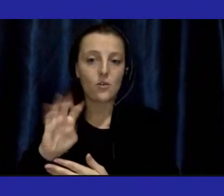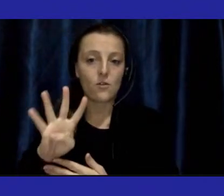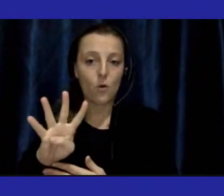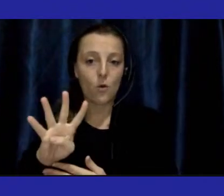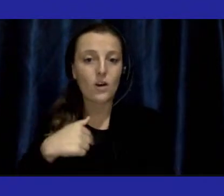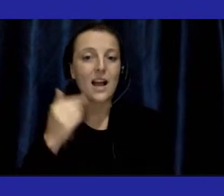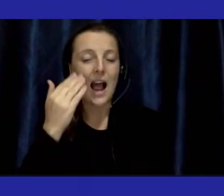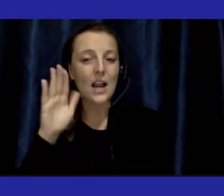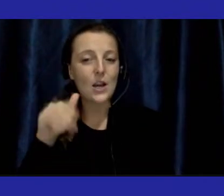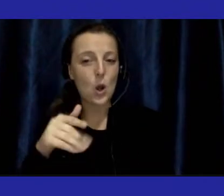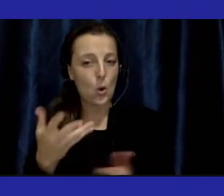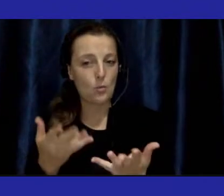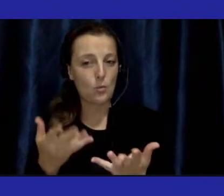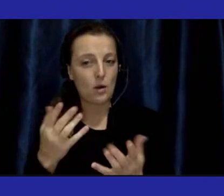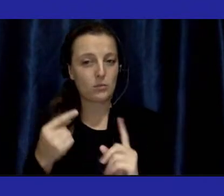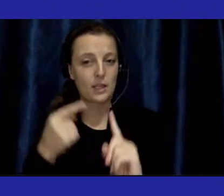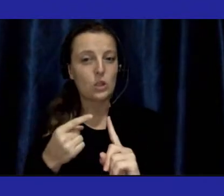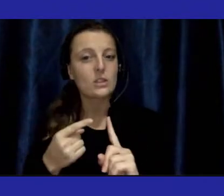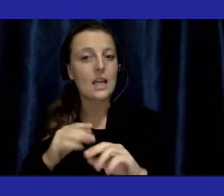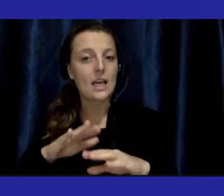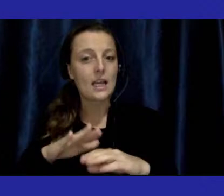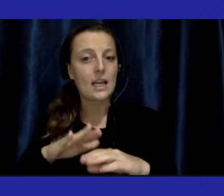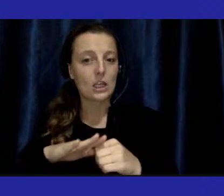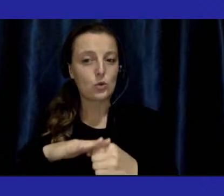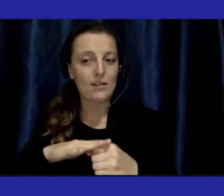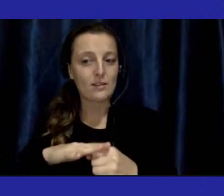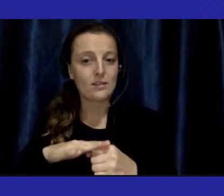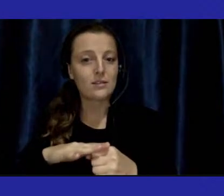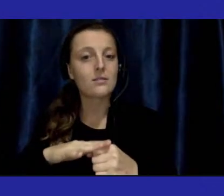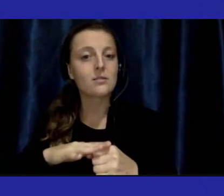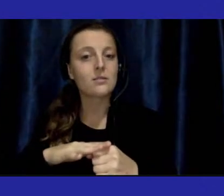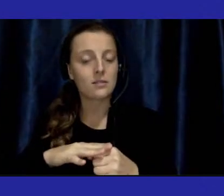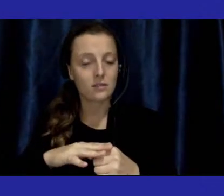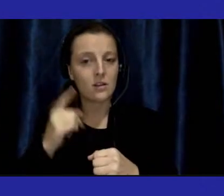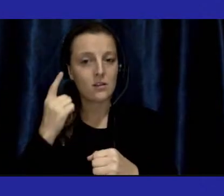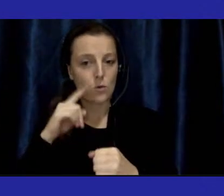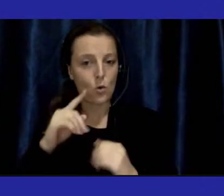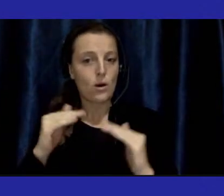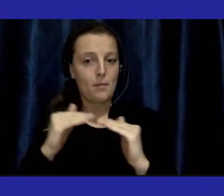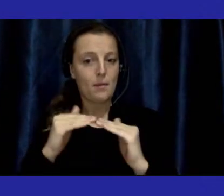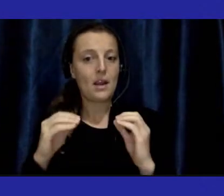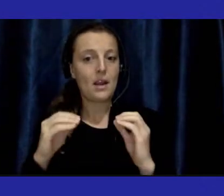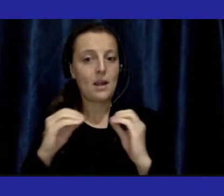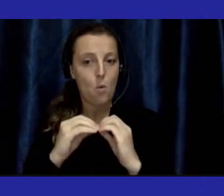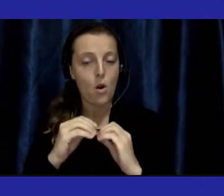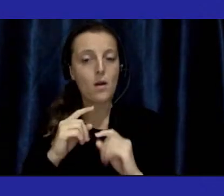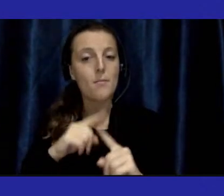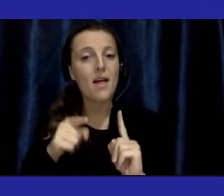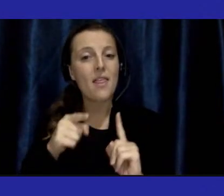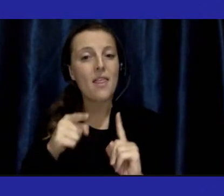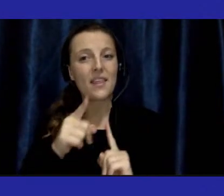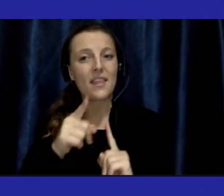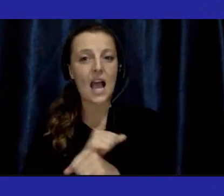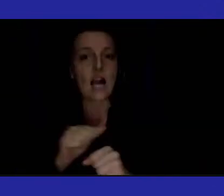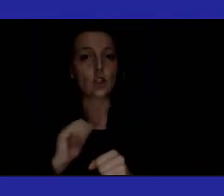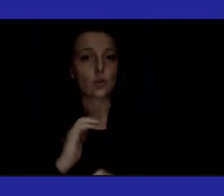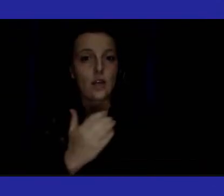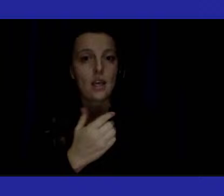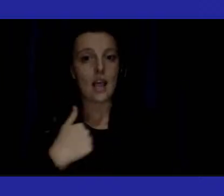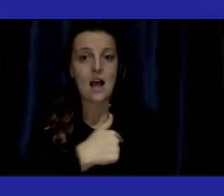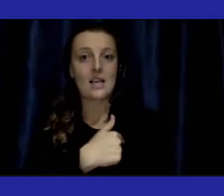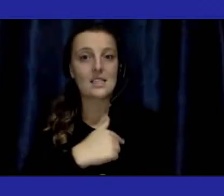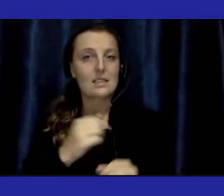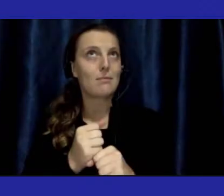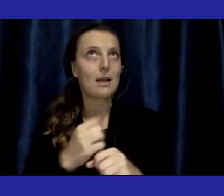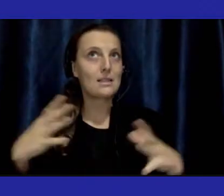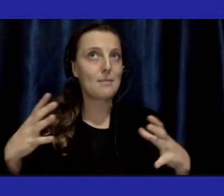more H3, but we believe this is actually us expanding the program, training more peer support champions. So